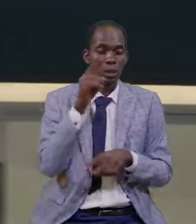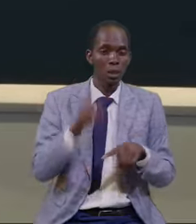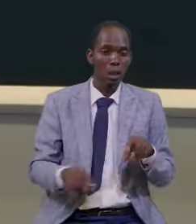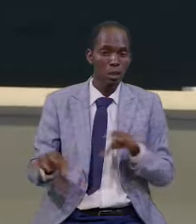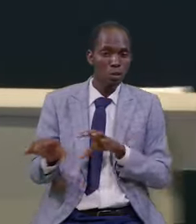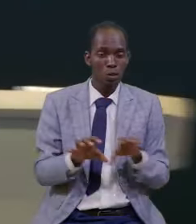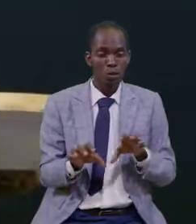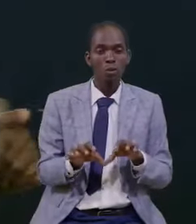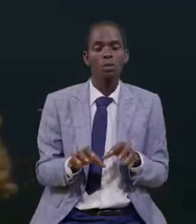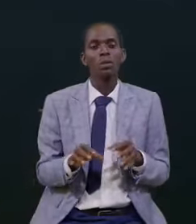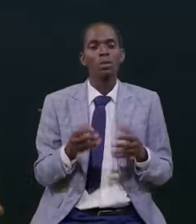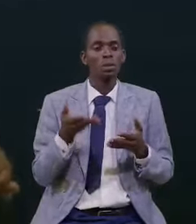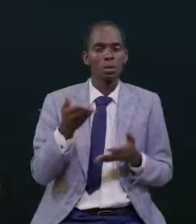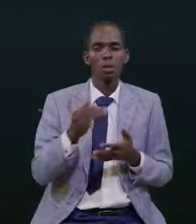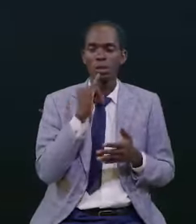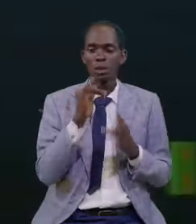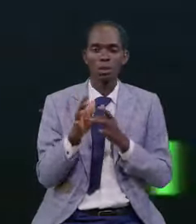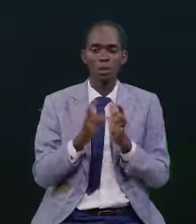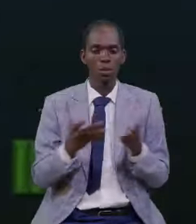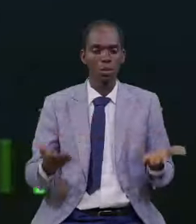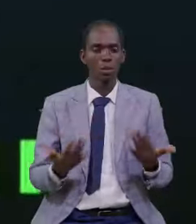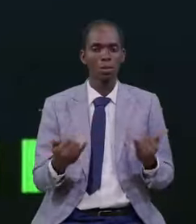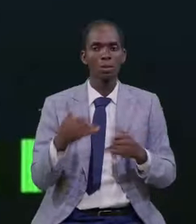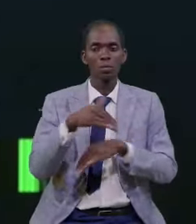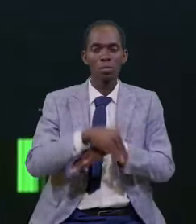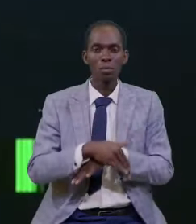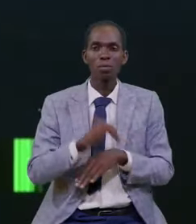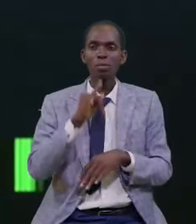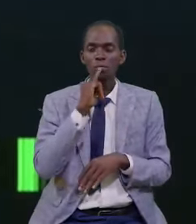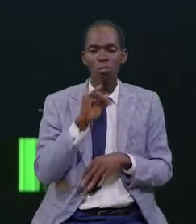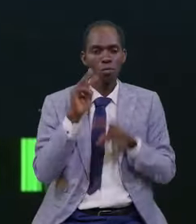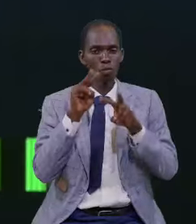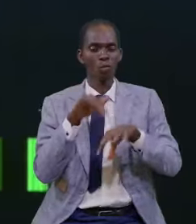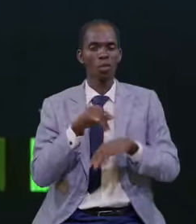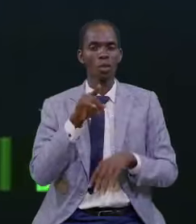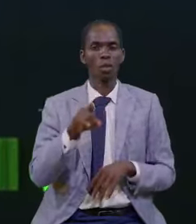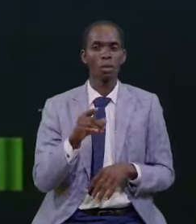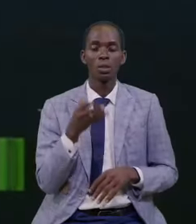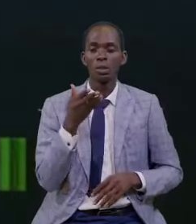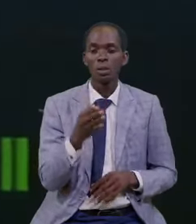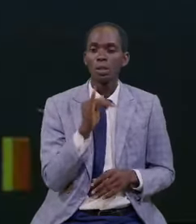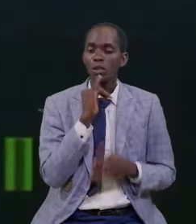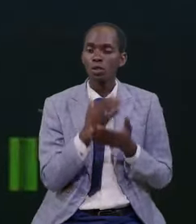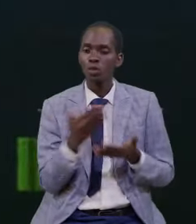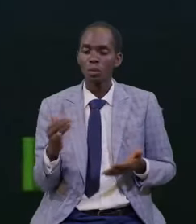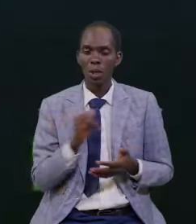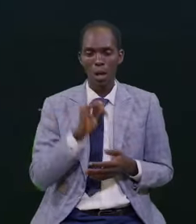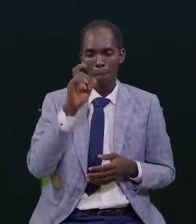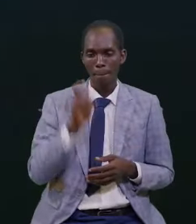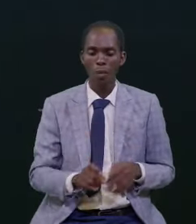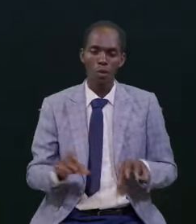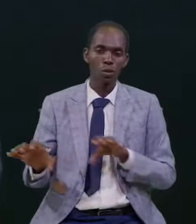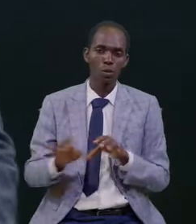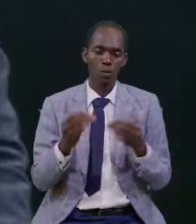Jesus here tonight. He's looking at you. He said, there's something I must do tonight. Before these people